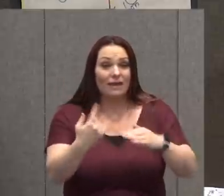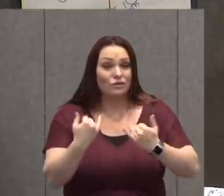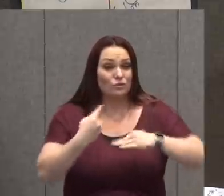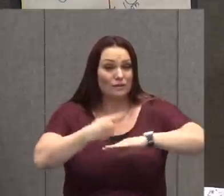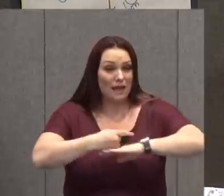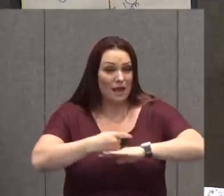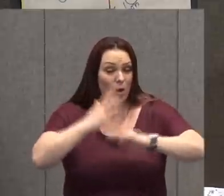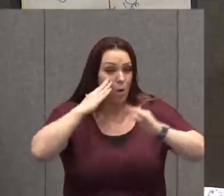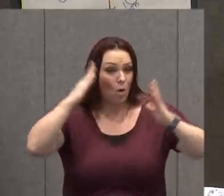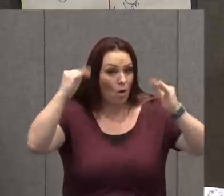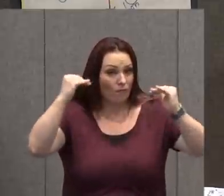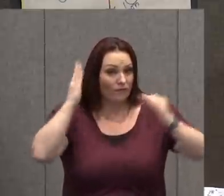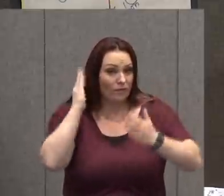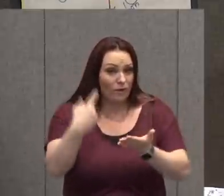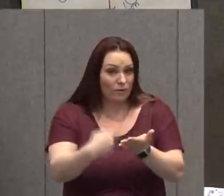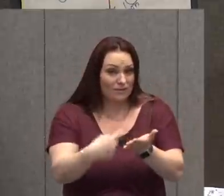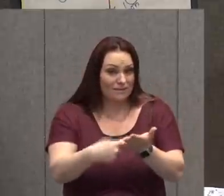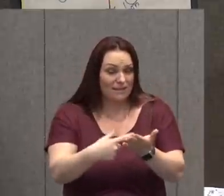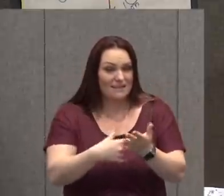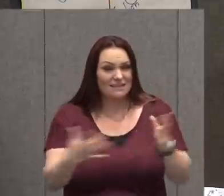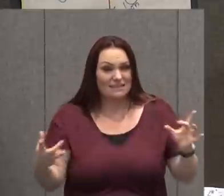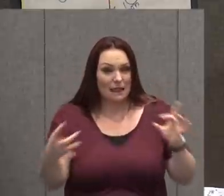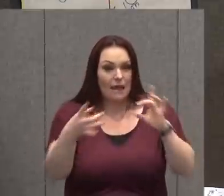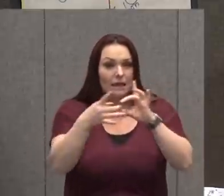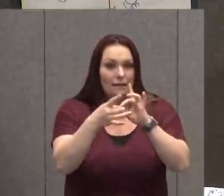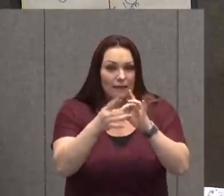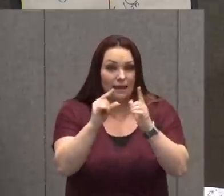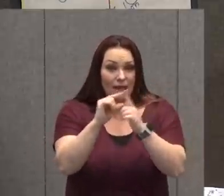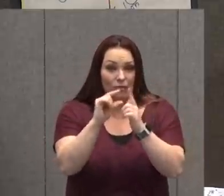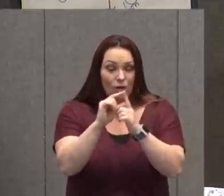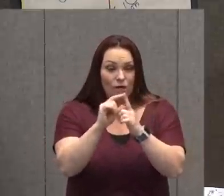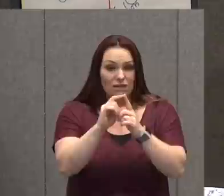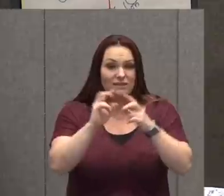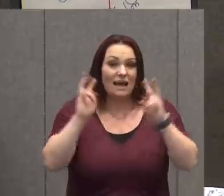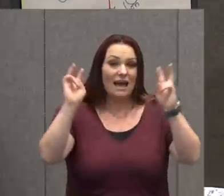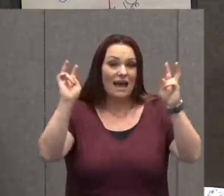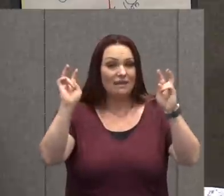going to hopefully talk about using linking words and phrases to connect your